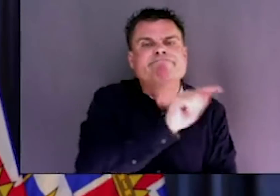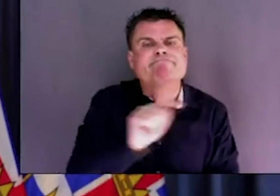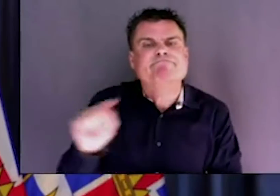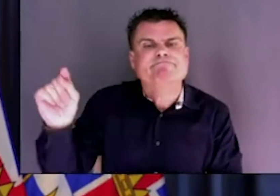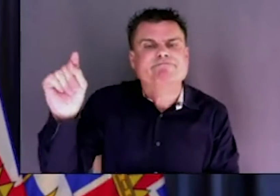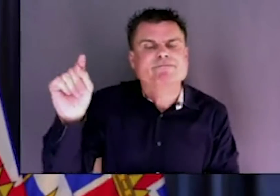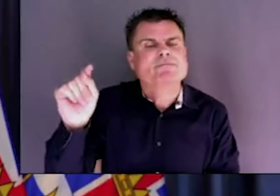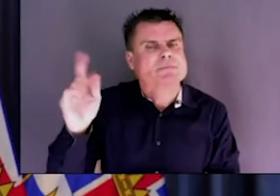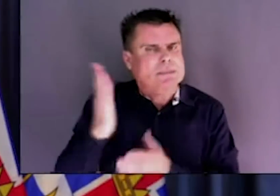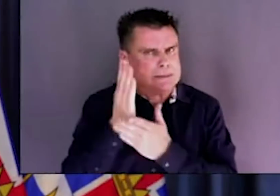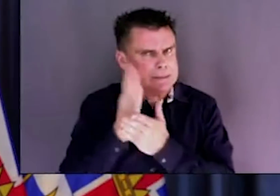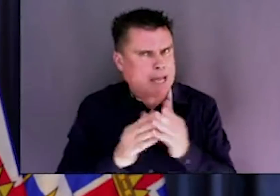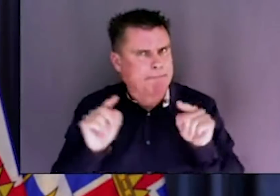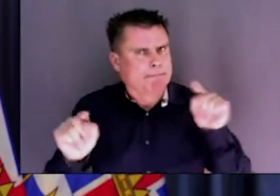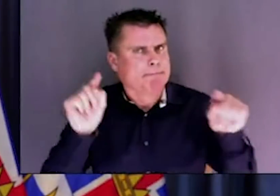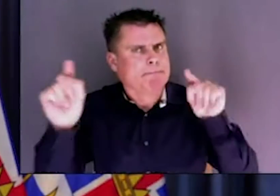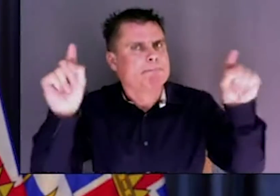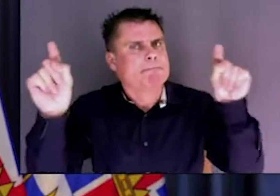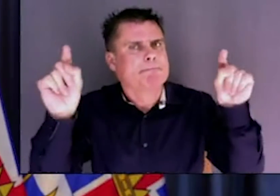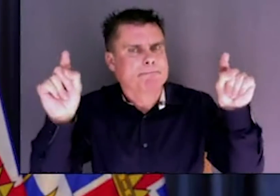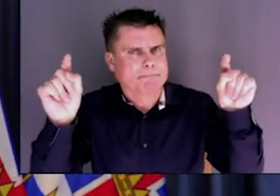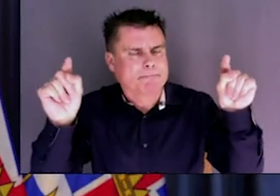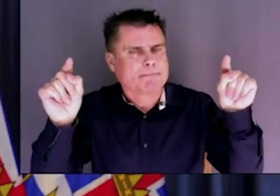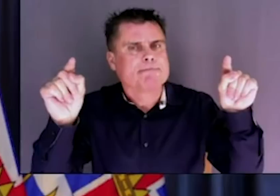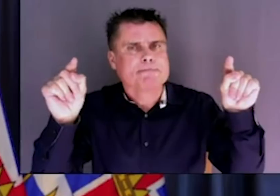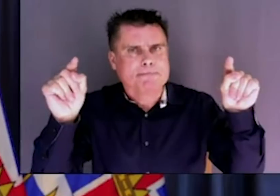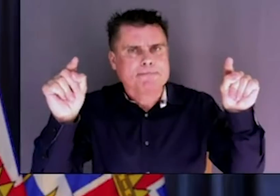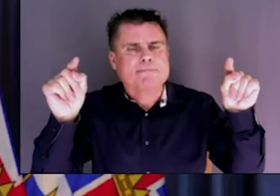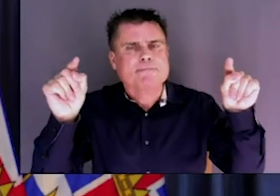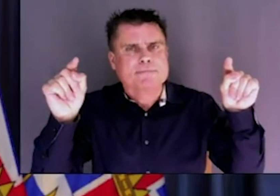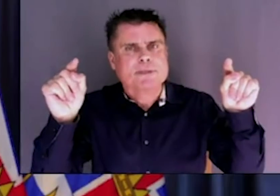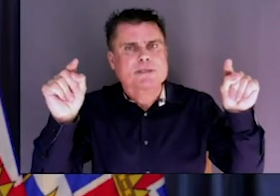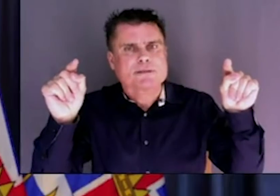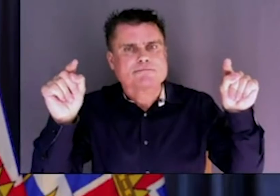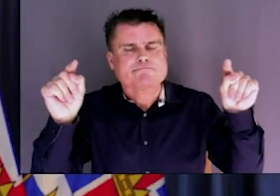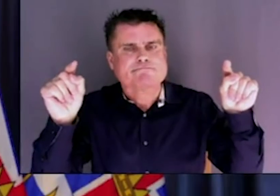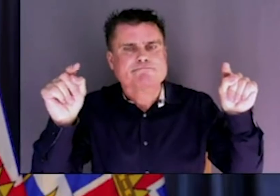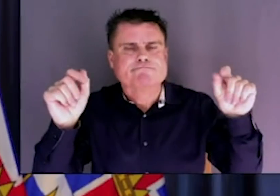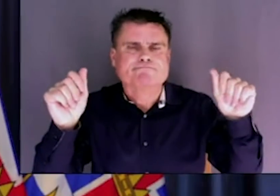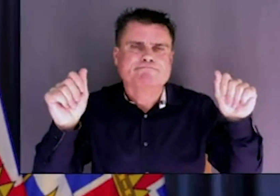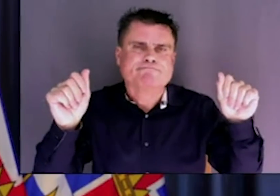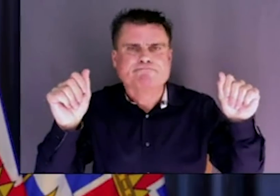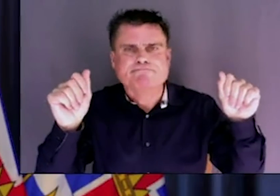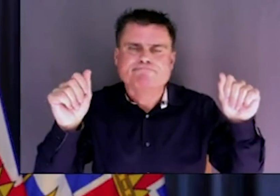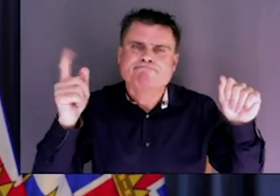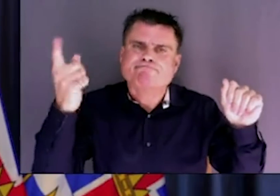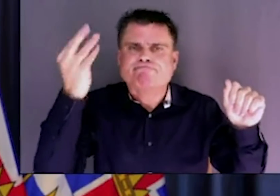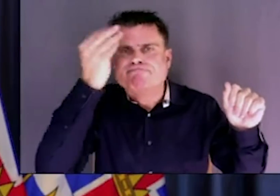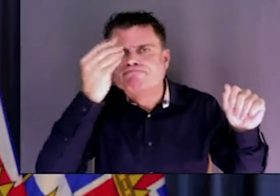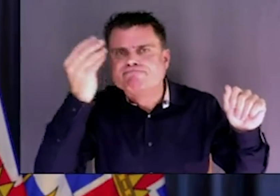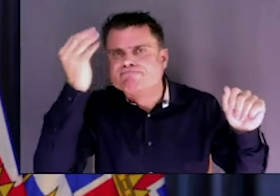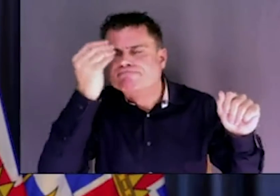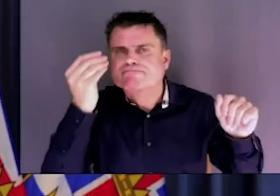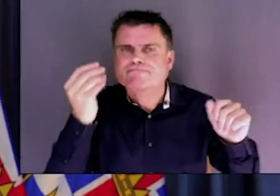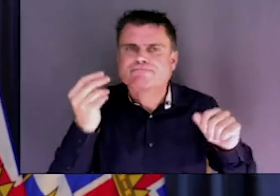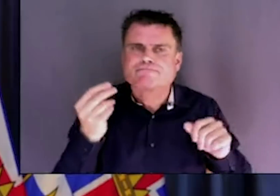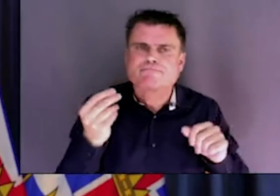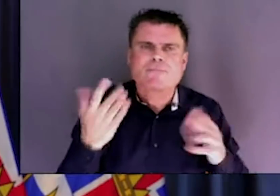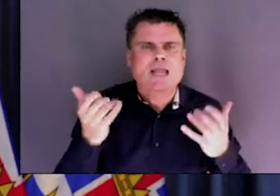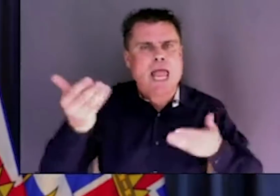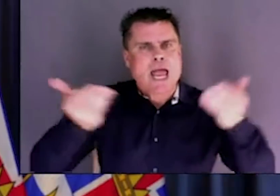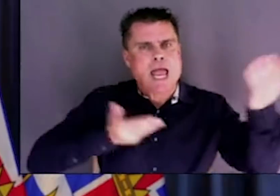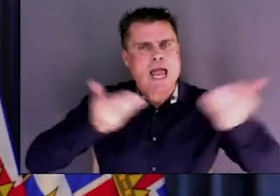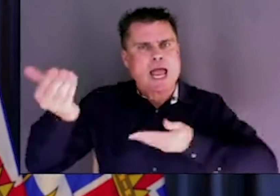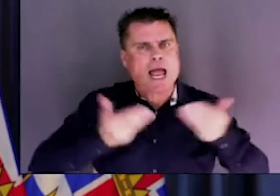looking to hire perhaps family members into their homes. And I know that before the election, you had made a commitment to hire up to 7,000